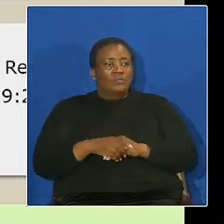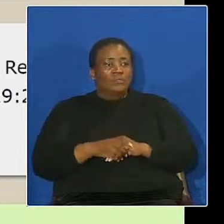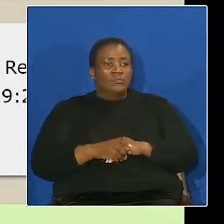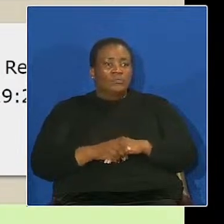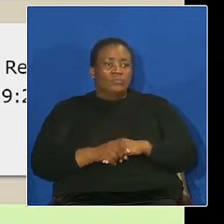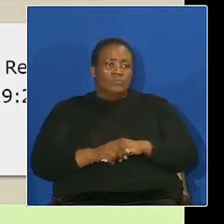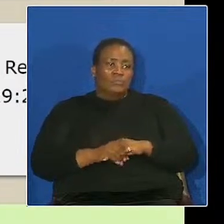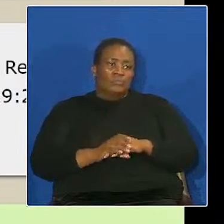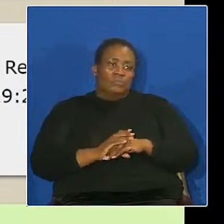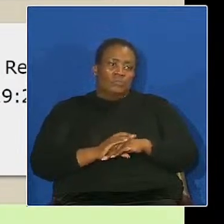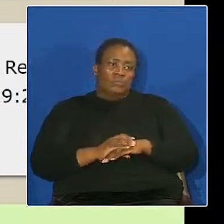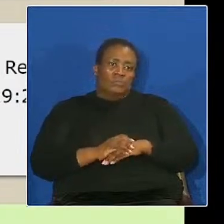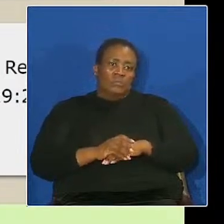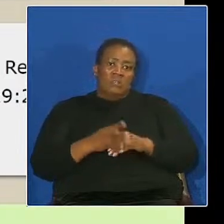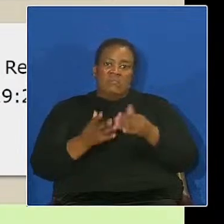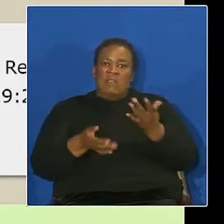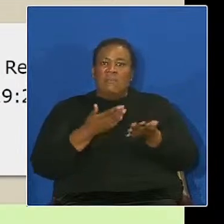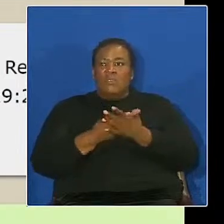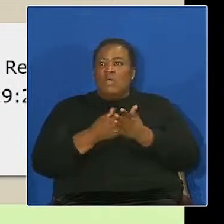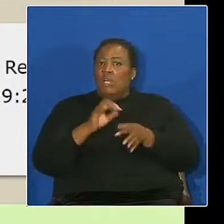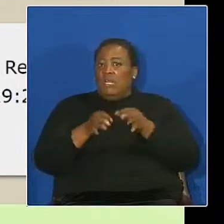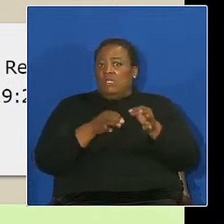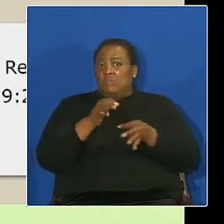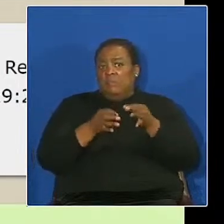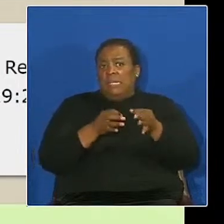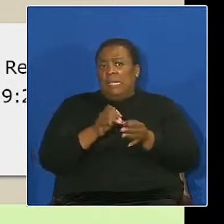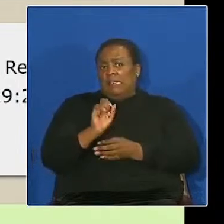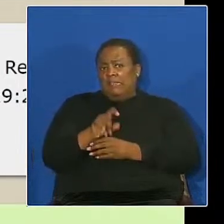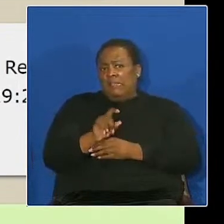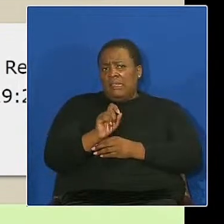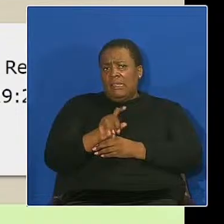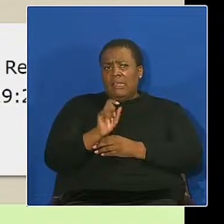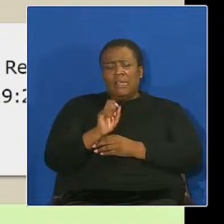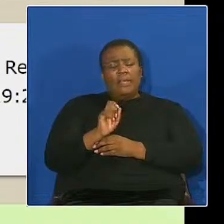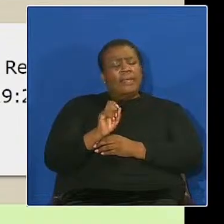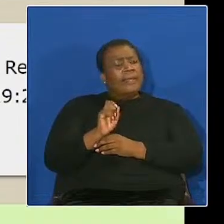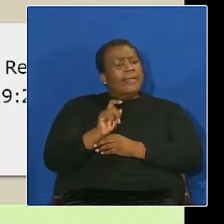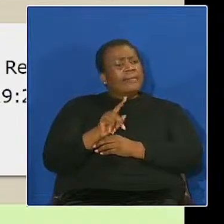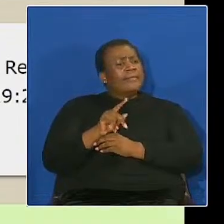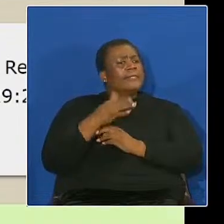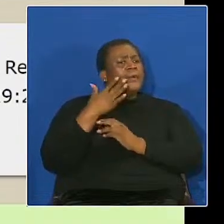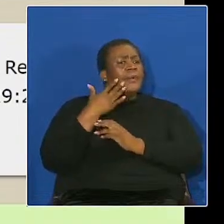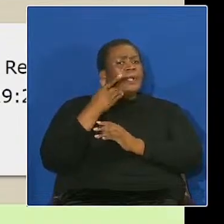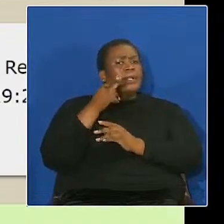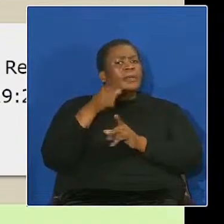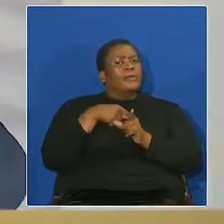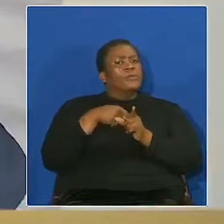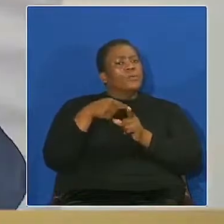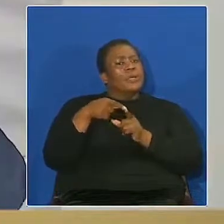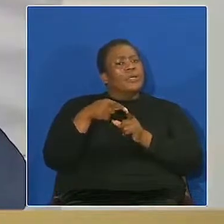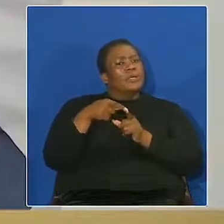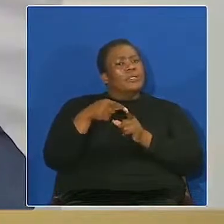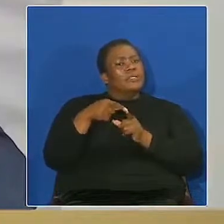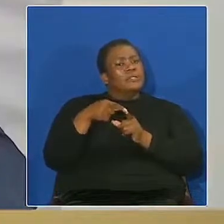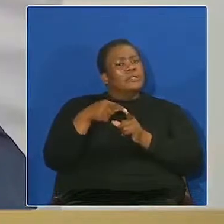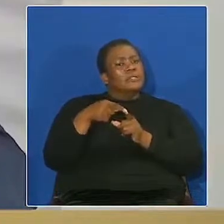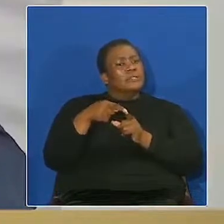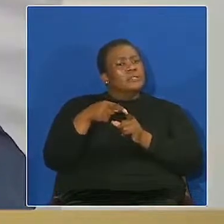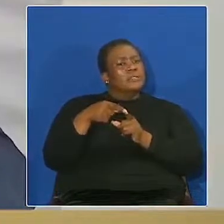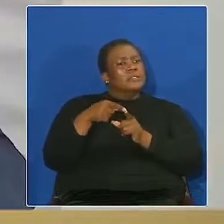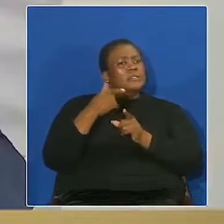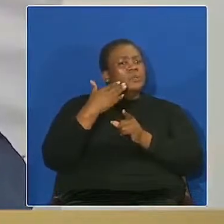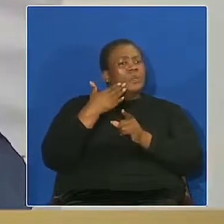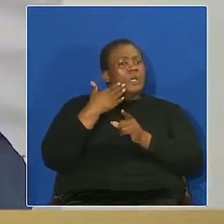Maybe one can elaborate there on that. That was during the week or the weeks where